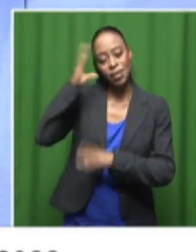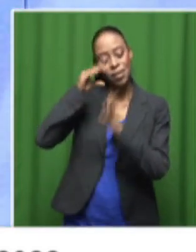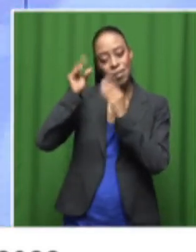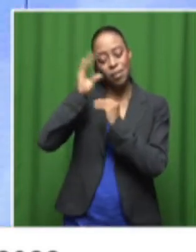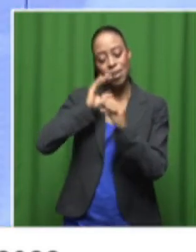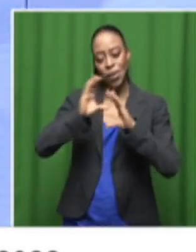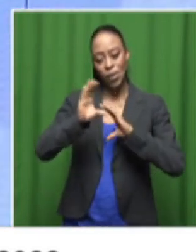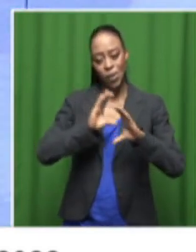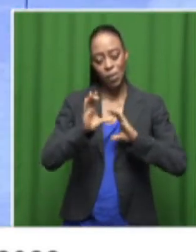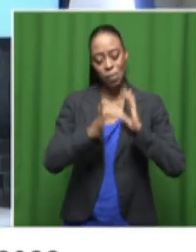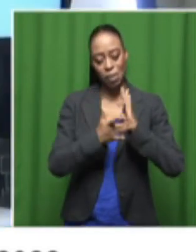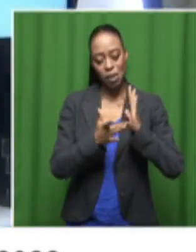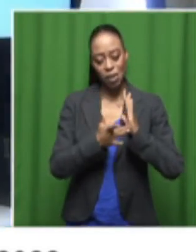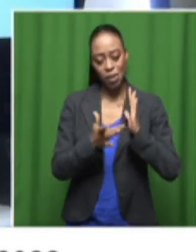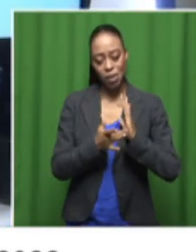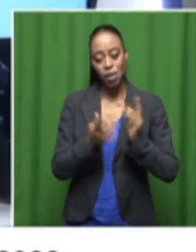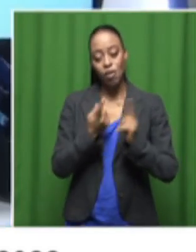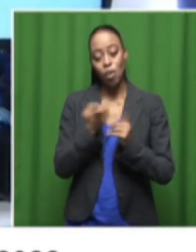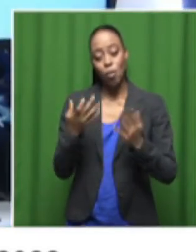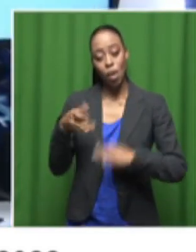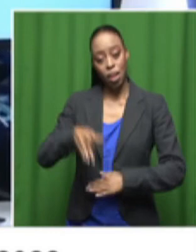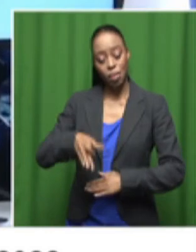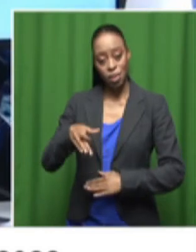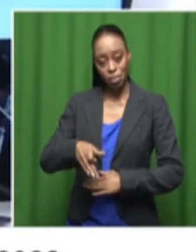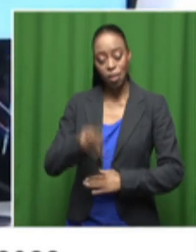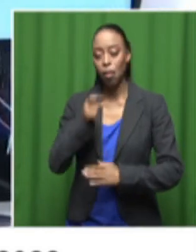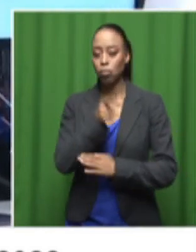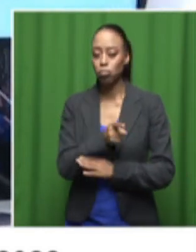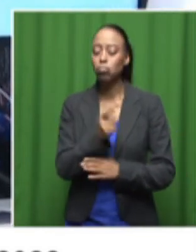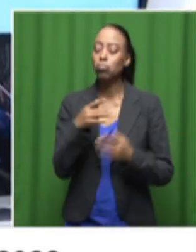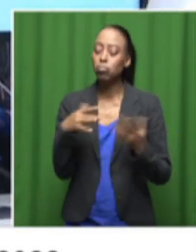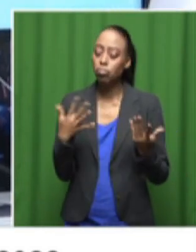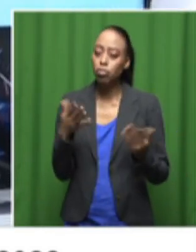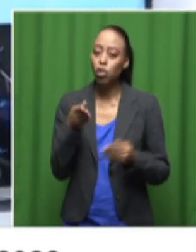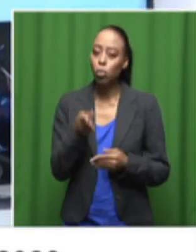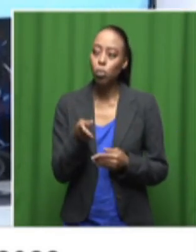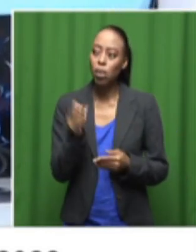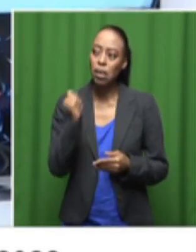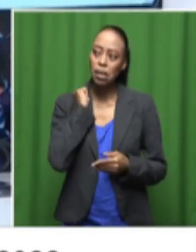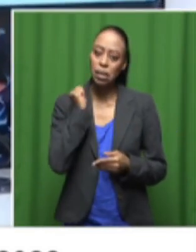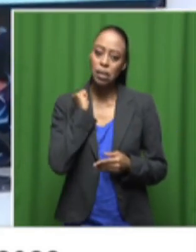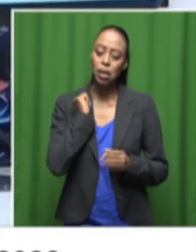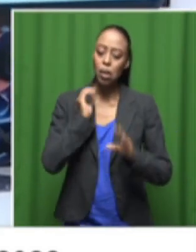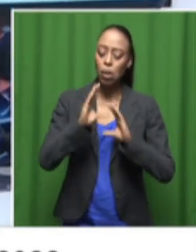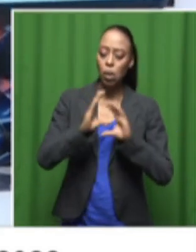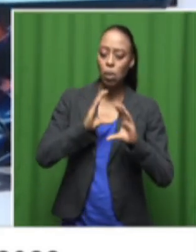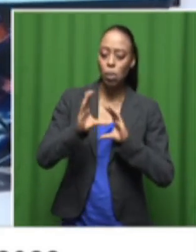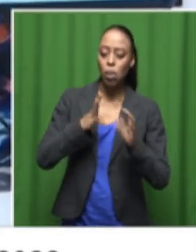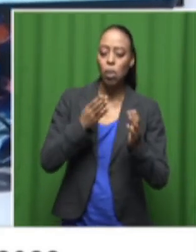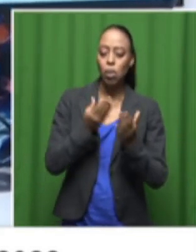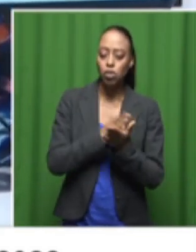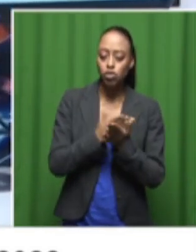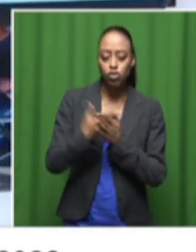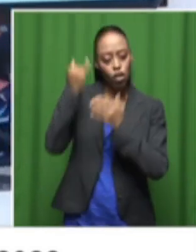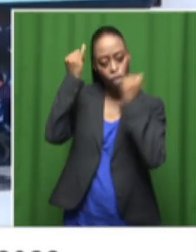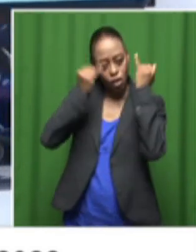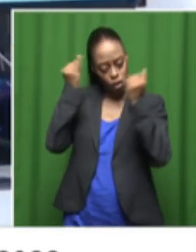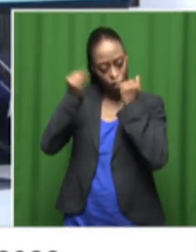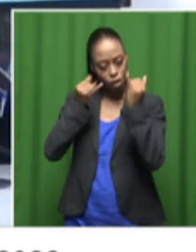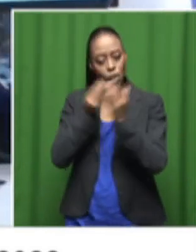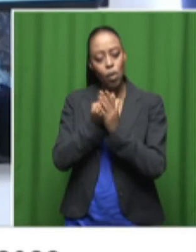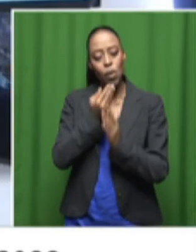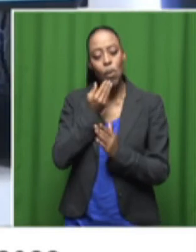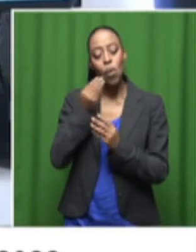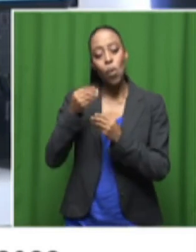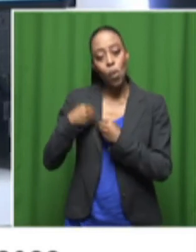and Communication Technology from Namibia, who has spent the day yesterday in communication, sharing ideas with our very